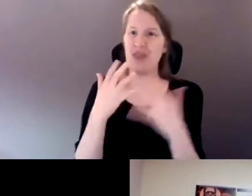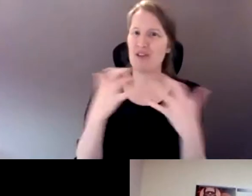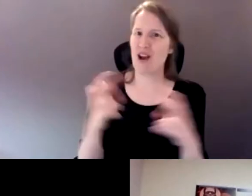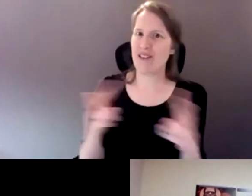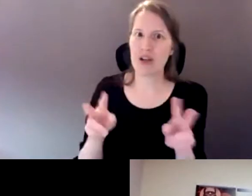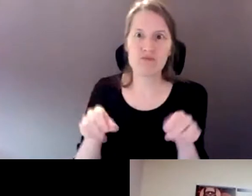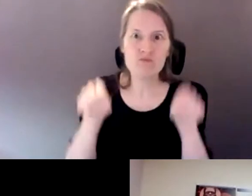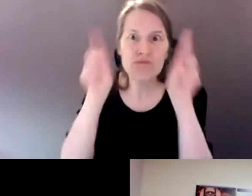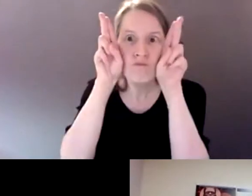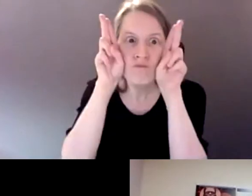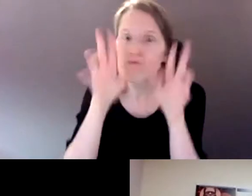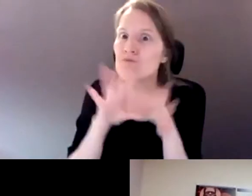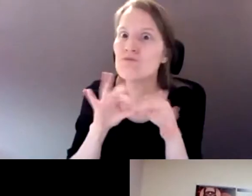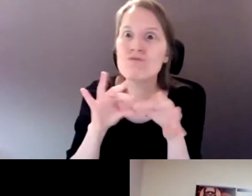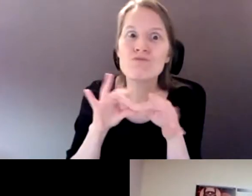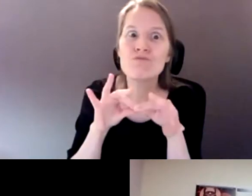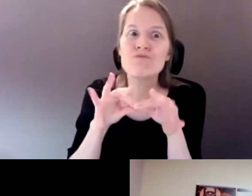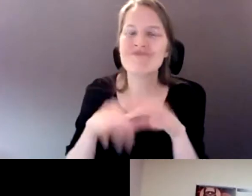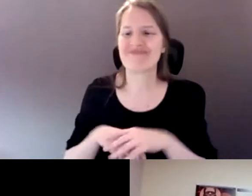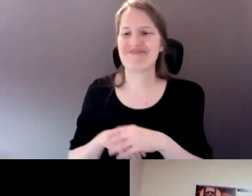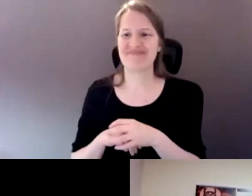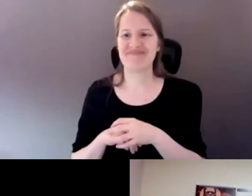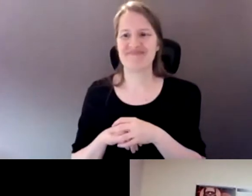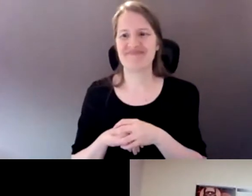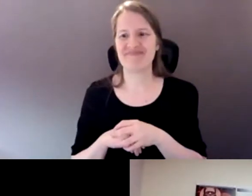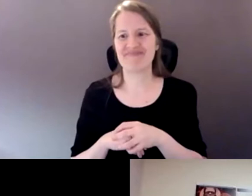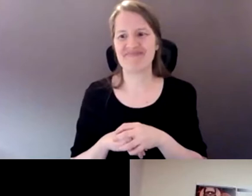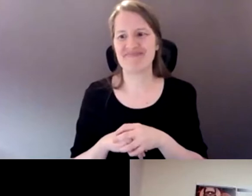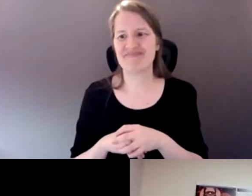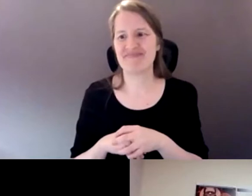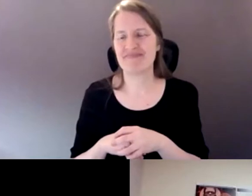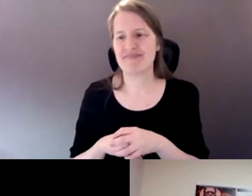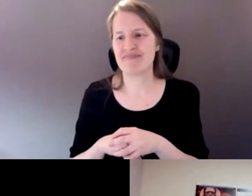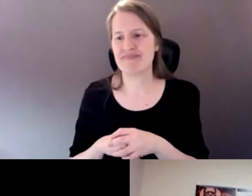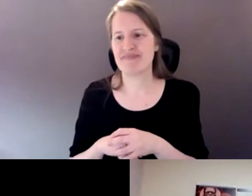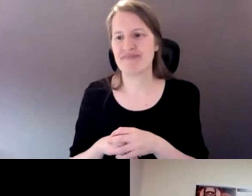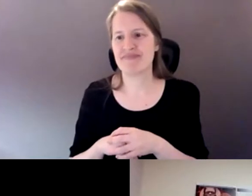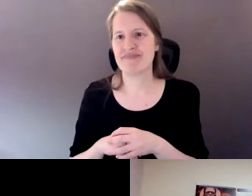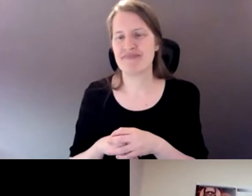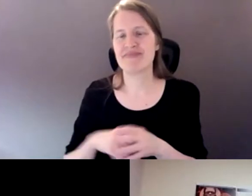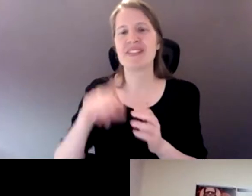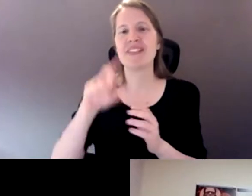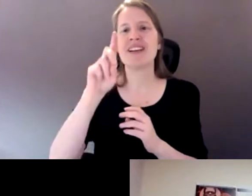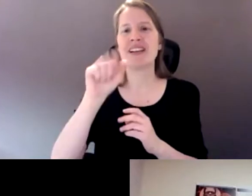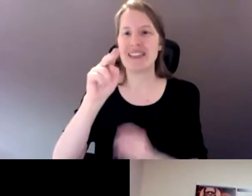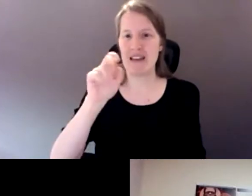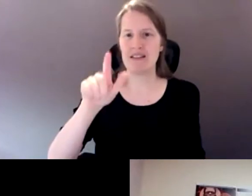Well, Daniel Boyarin has